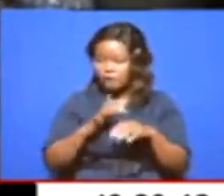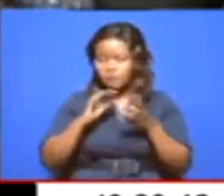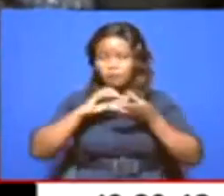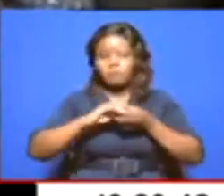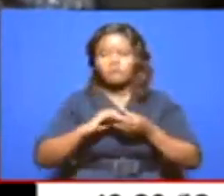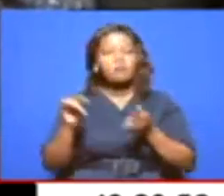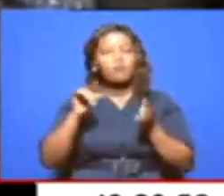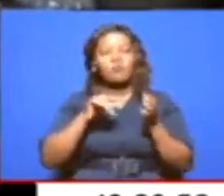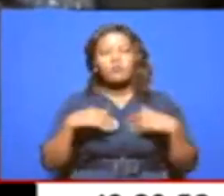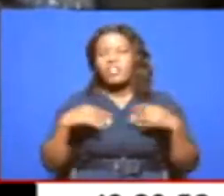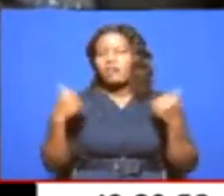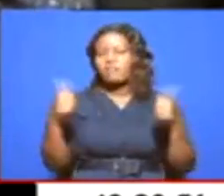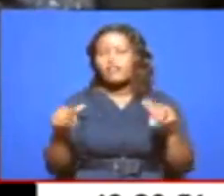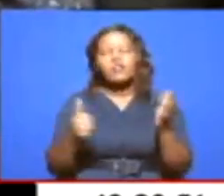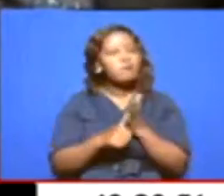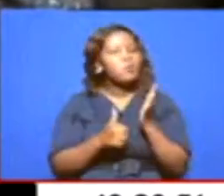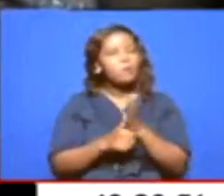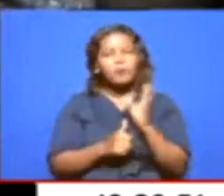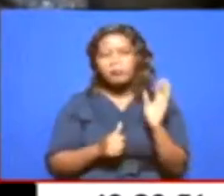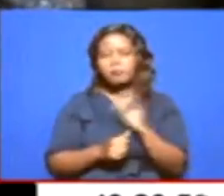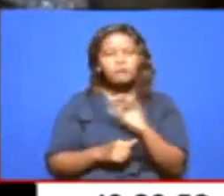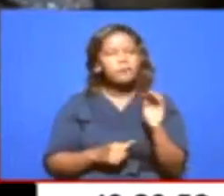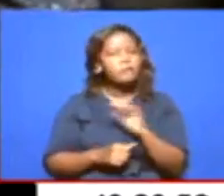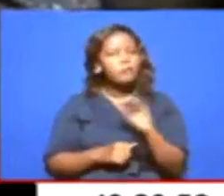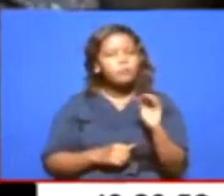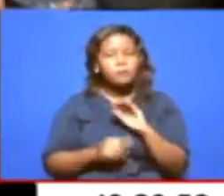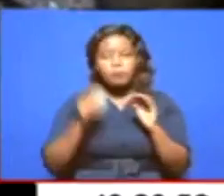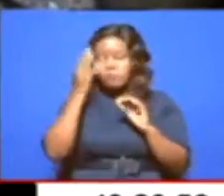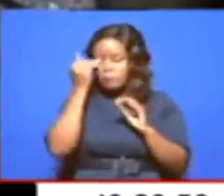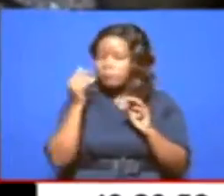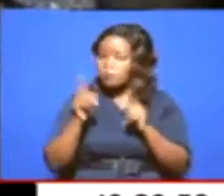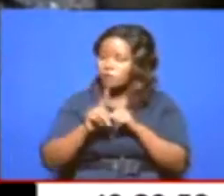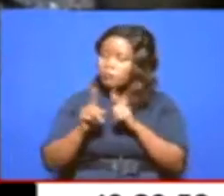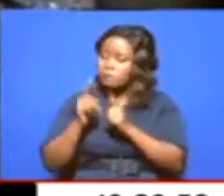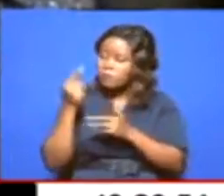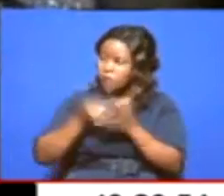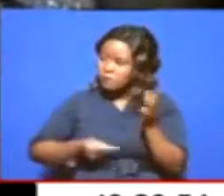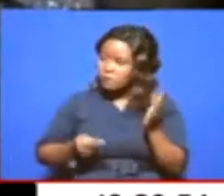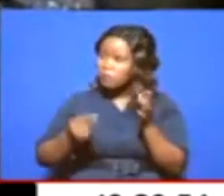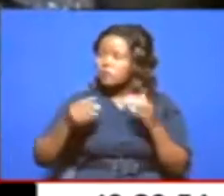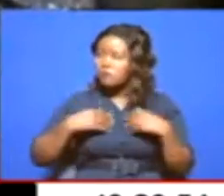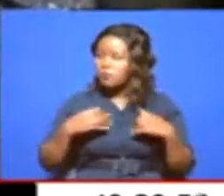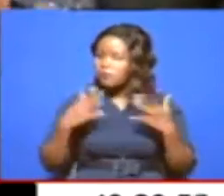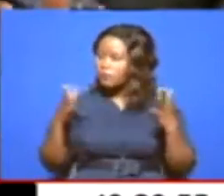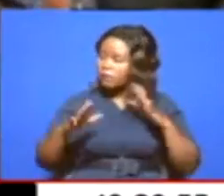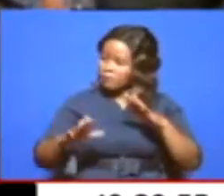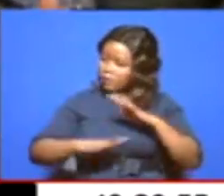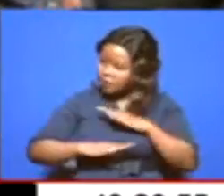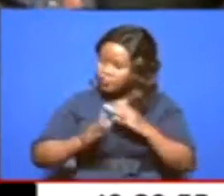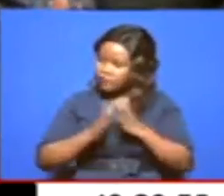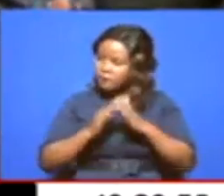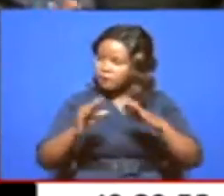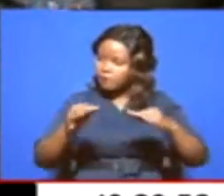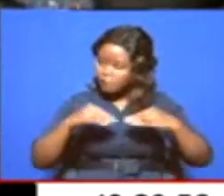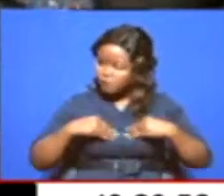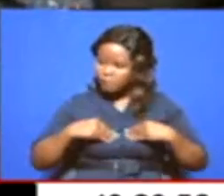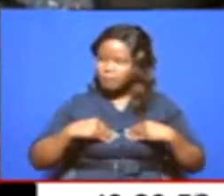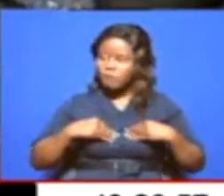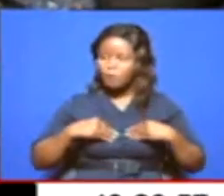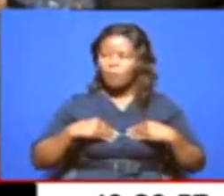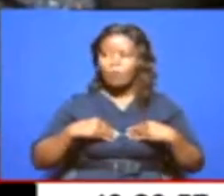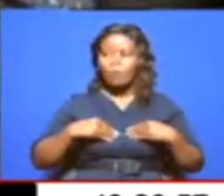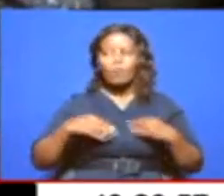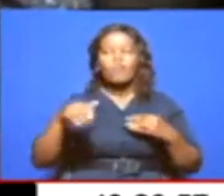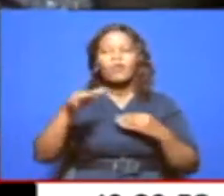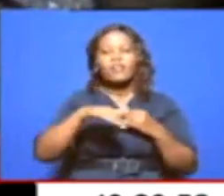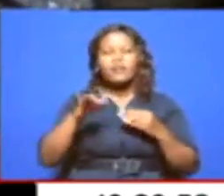problem, because even the course you are talking about has already been certified and is acceptable. Mm-hmm. The distance when you are starting the